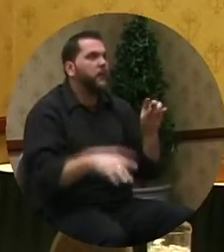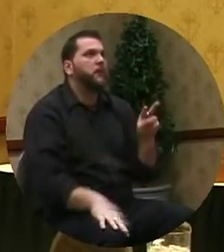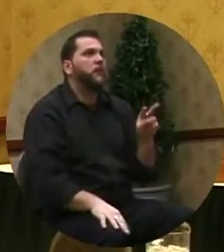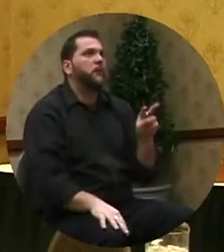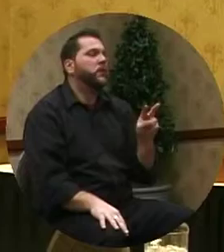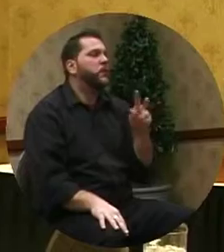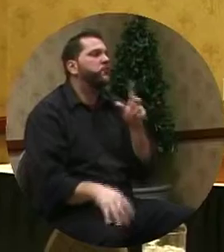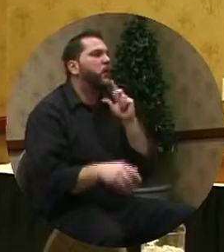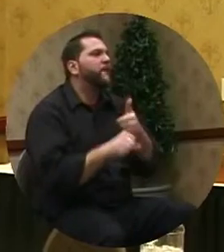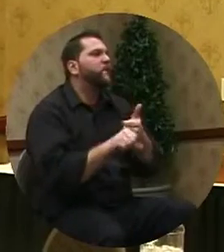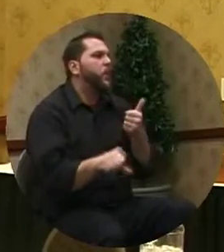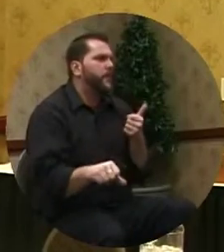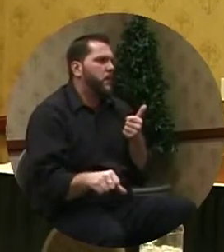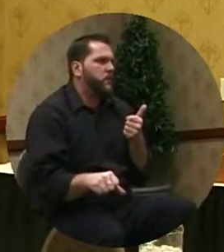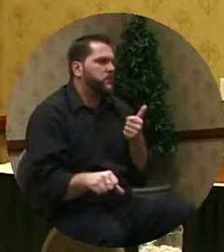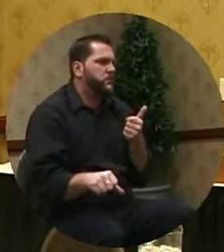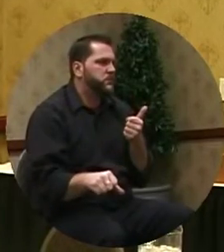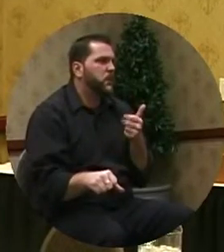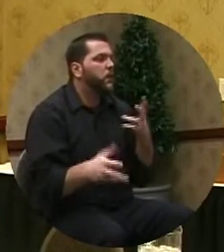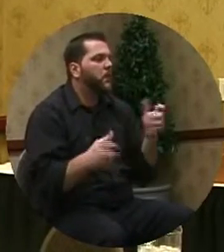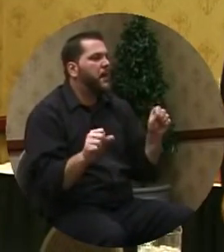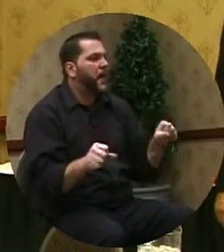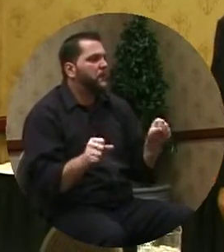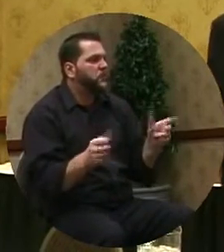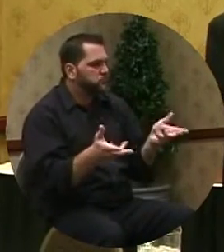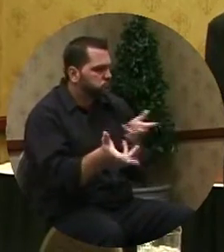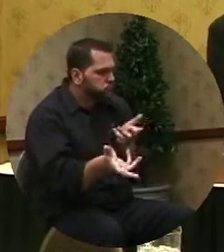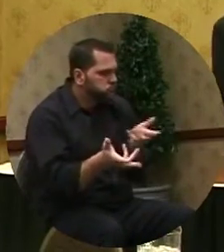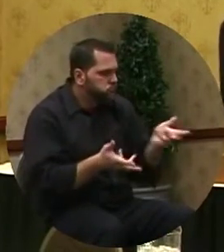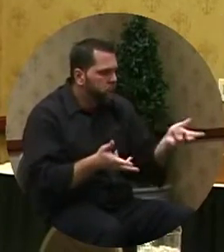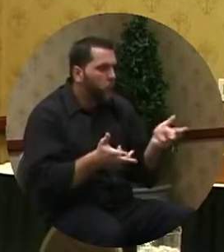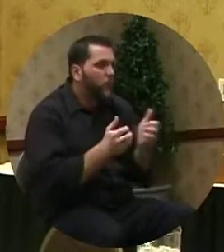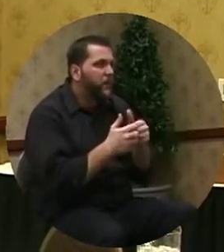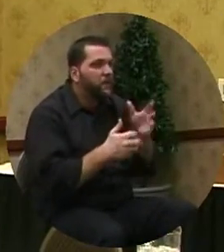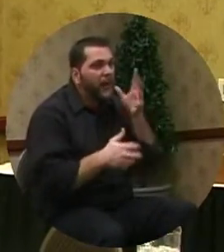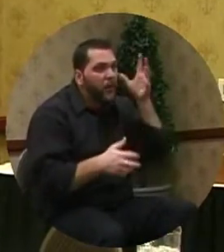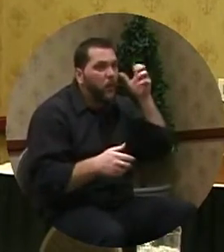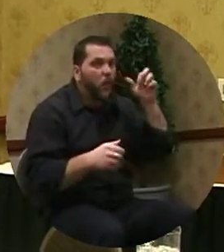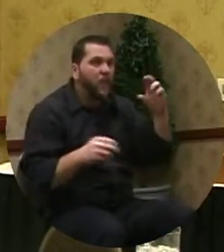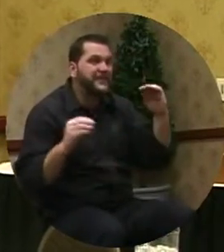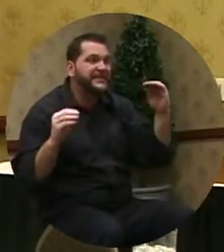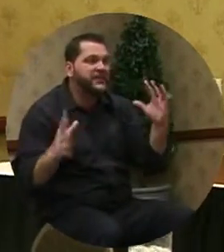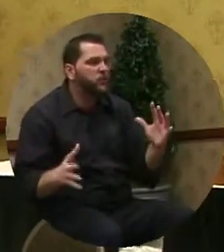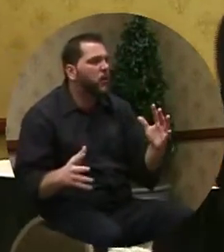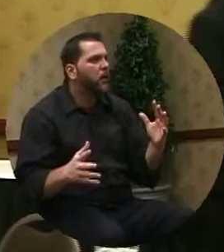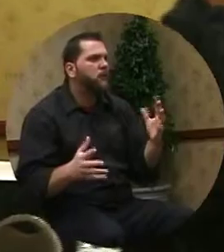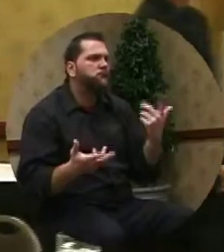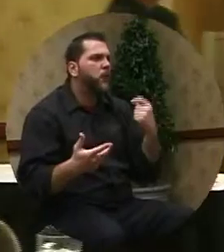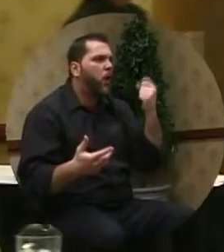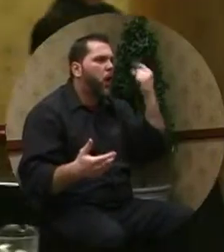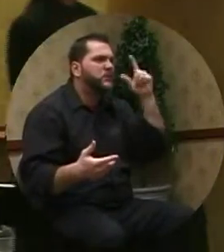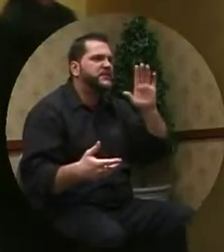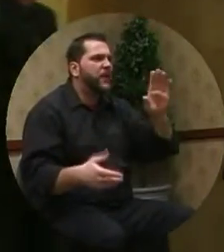or a teacher. Express that you understand that this is probably very frustrating or scary for them.